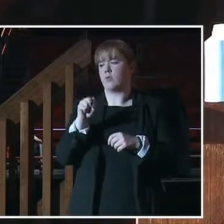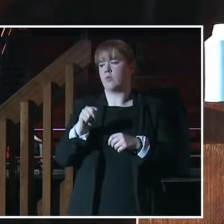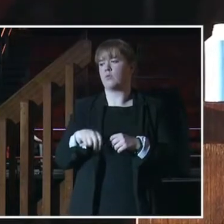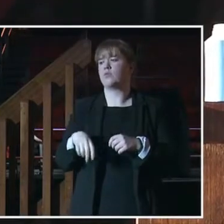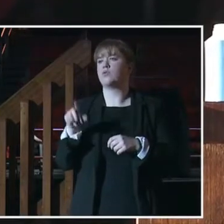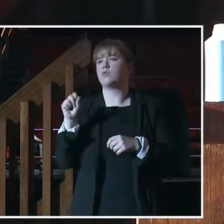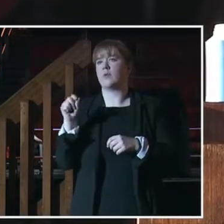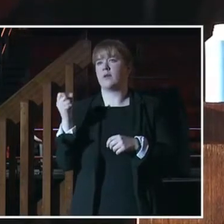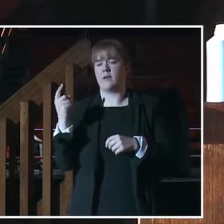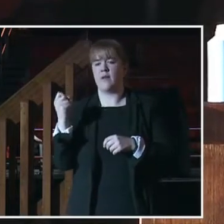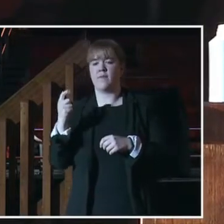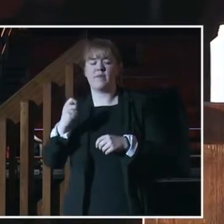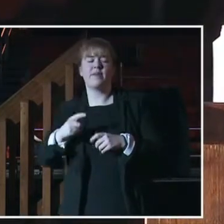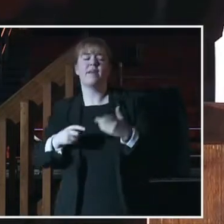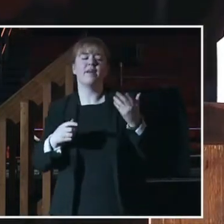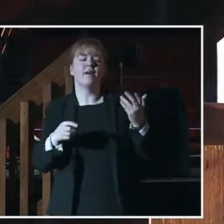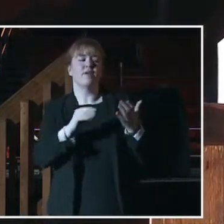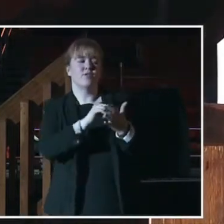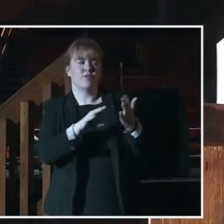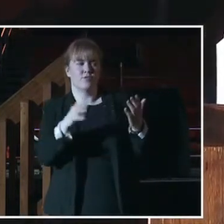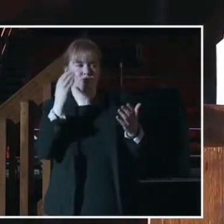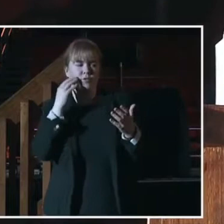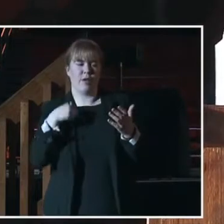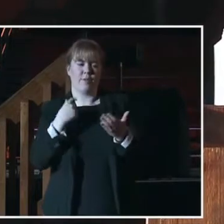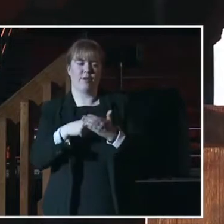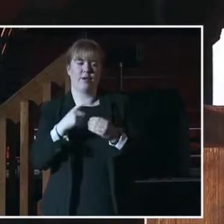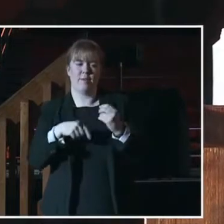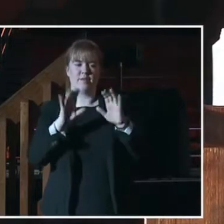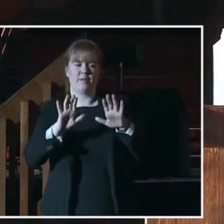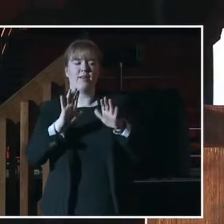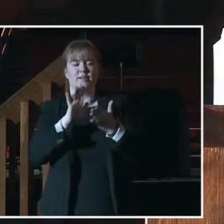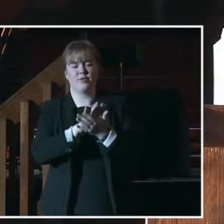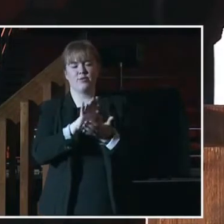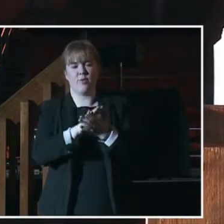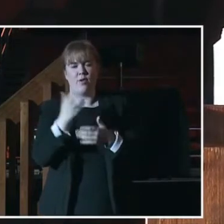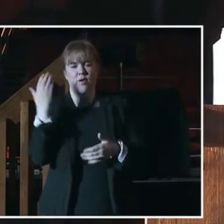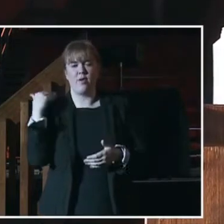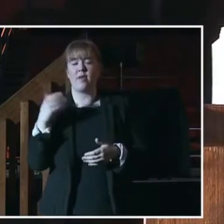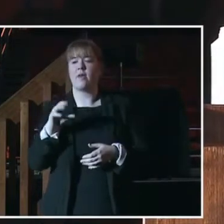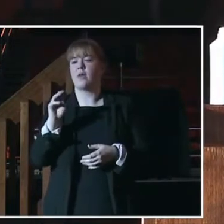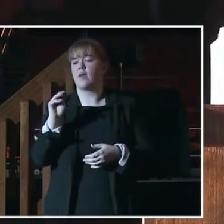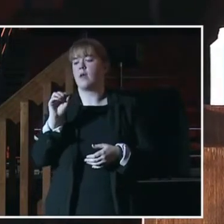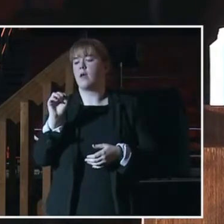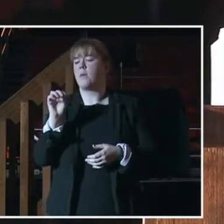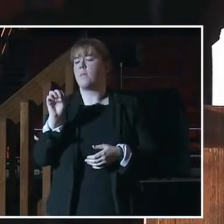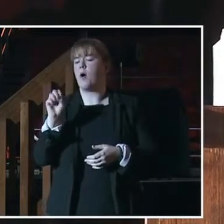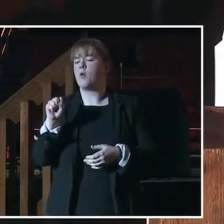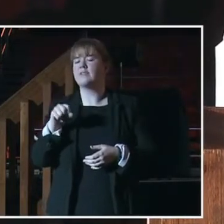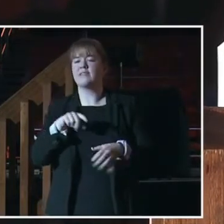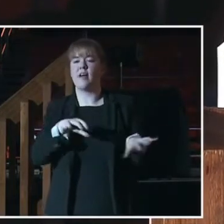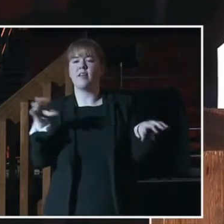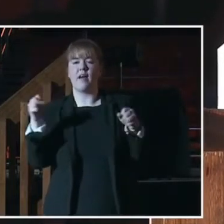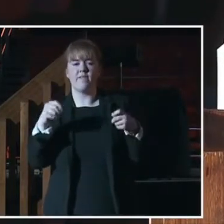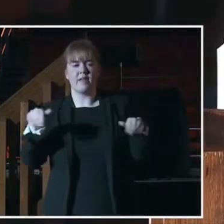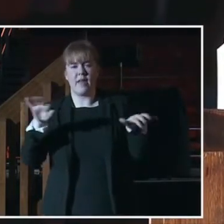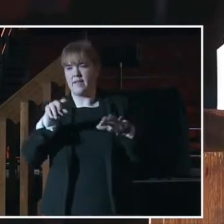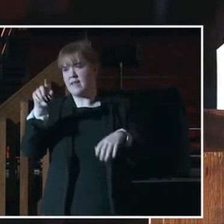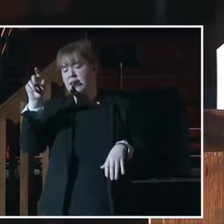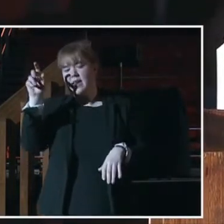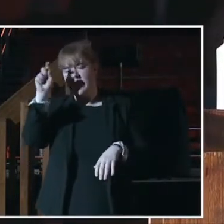get Sunday school, but that was all right. It was by faith that Moses left the land of Egypt, not fearing the king's